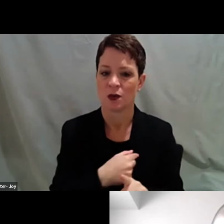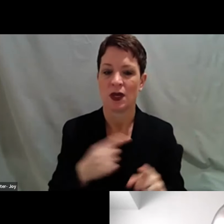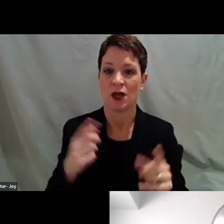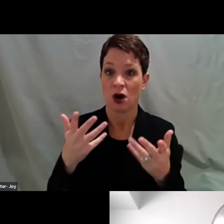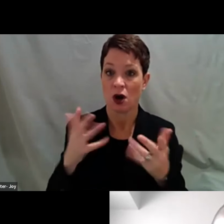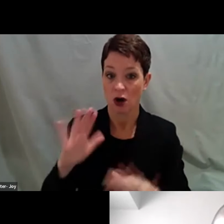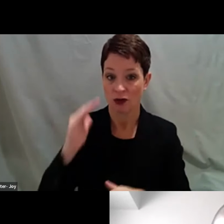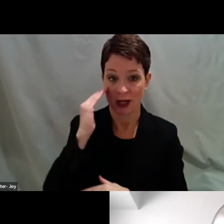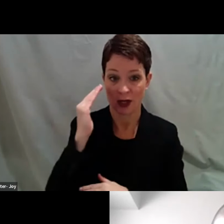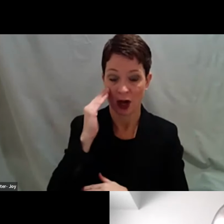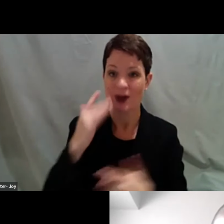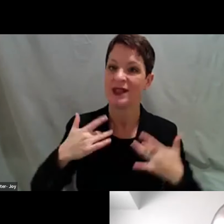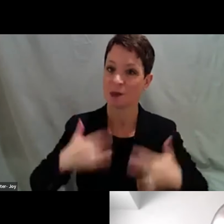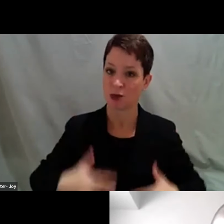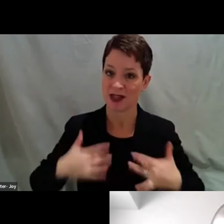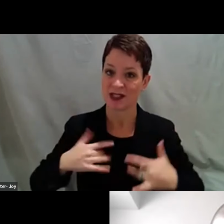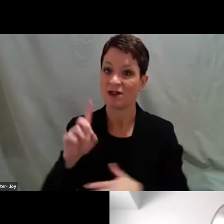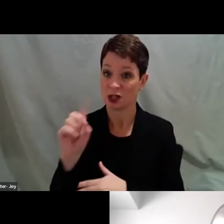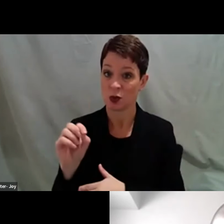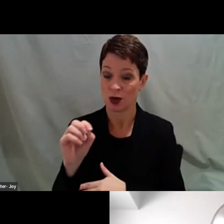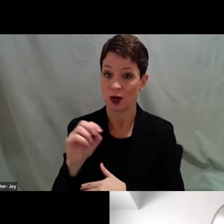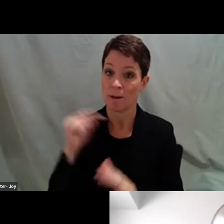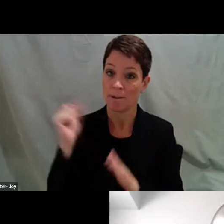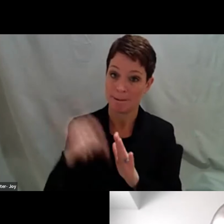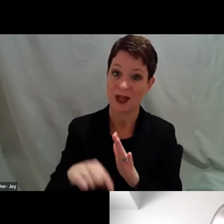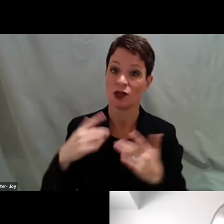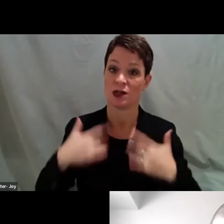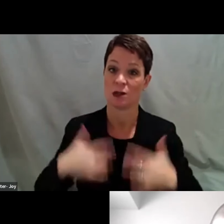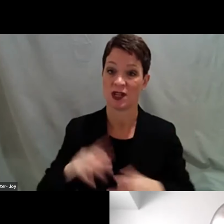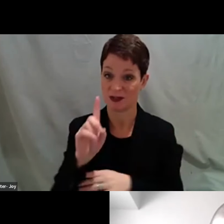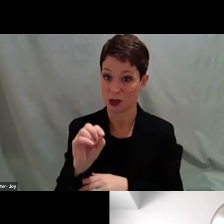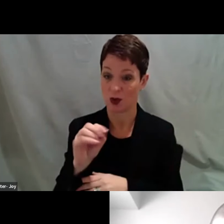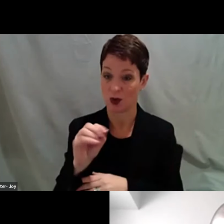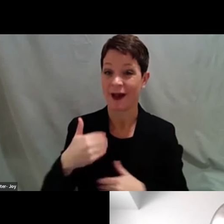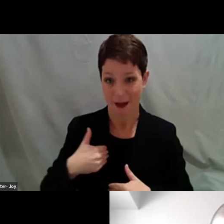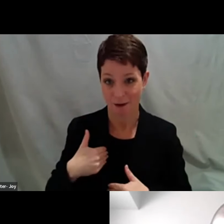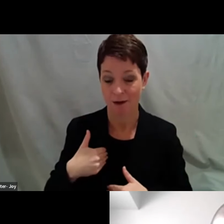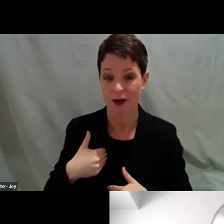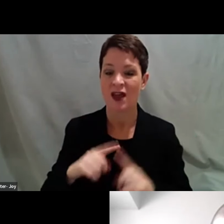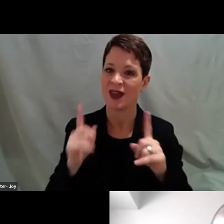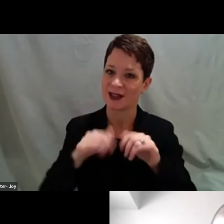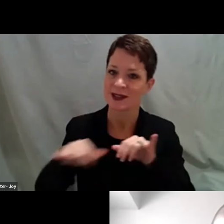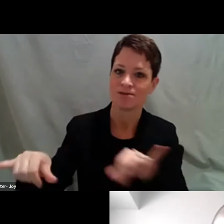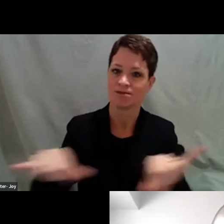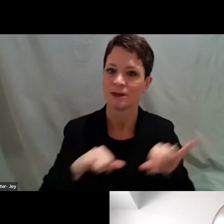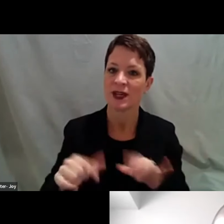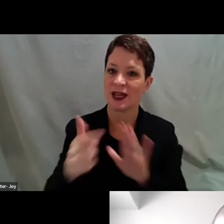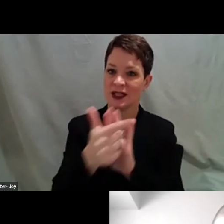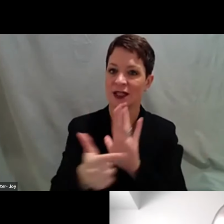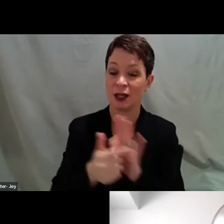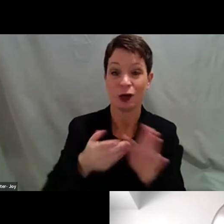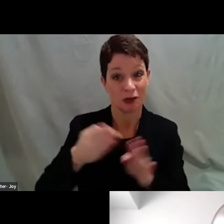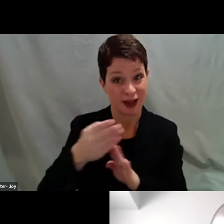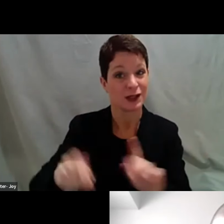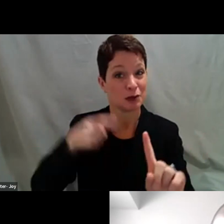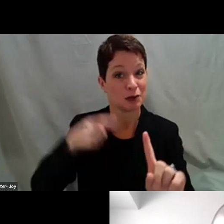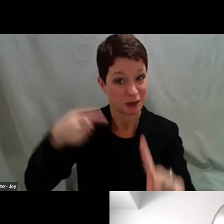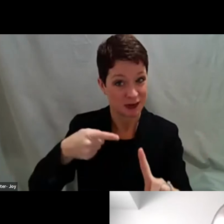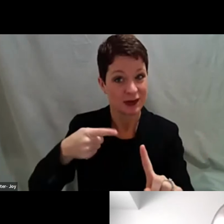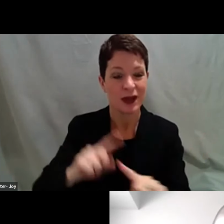know, major depressive disorder is exceedingly common in the legal profession in particular. But for